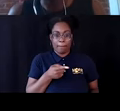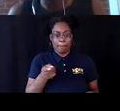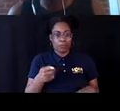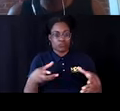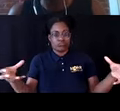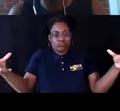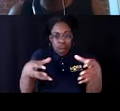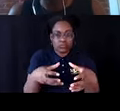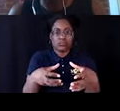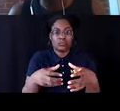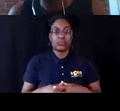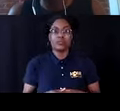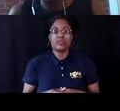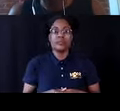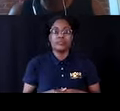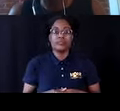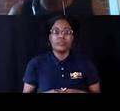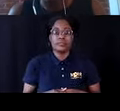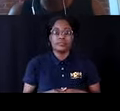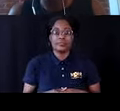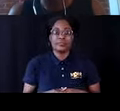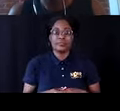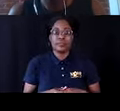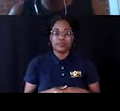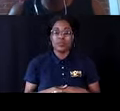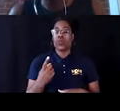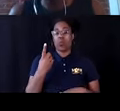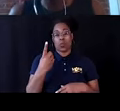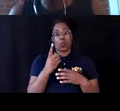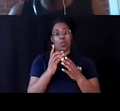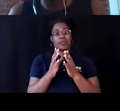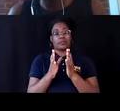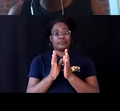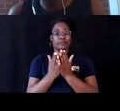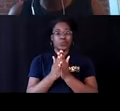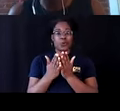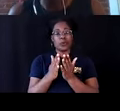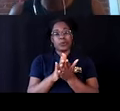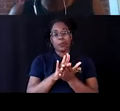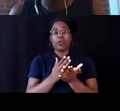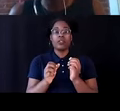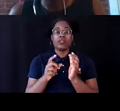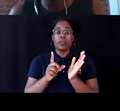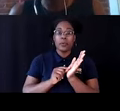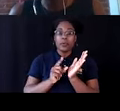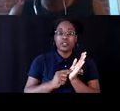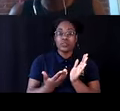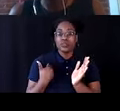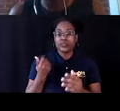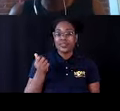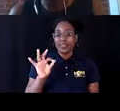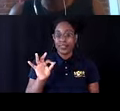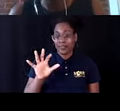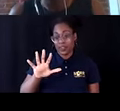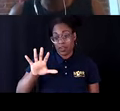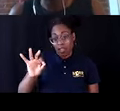was originally published as a pamphlet in 1969. And then was eventually published as part of an anthology